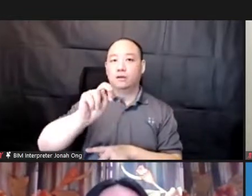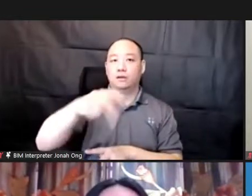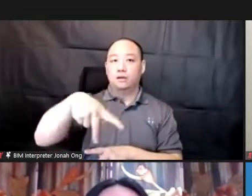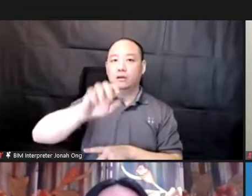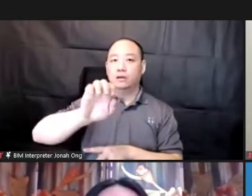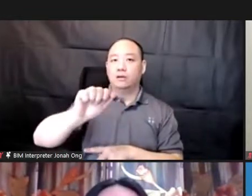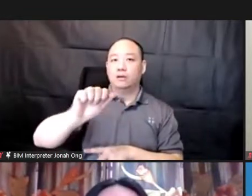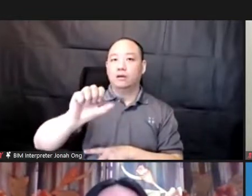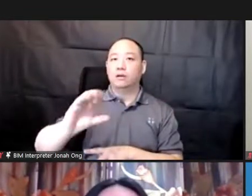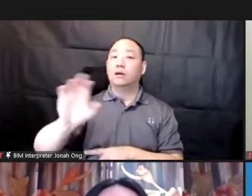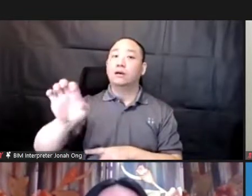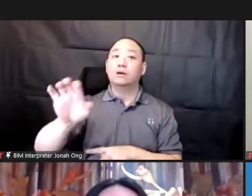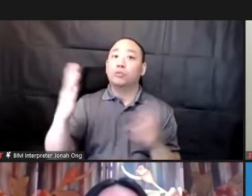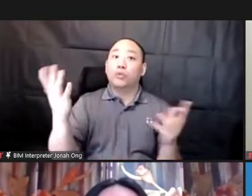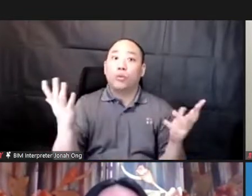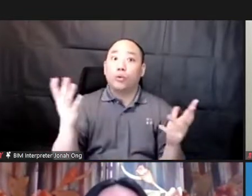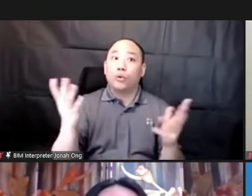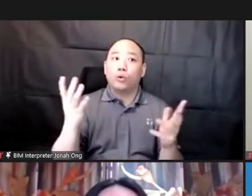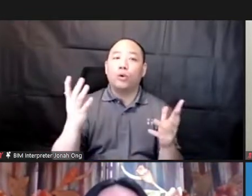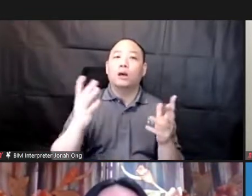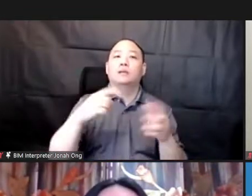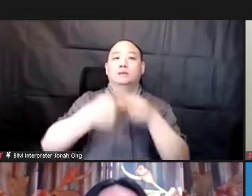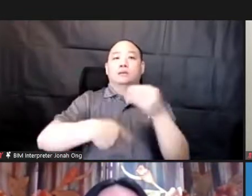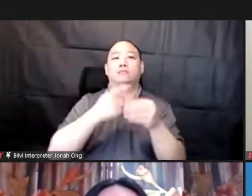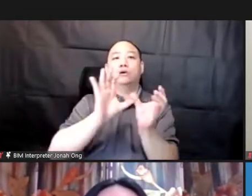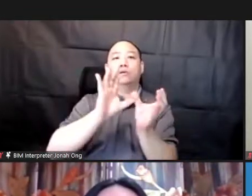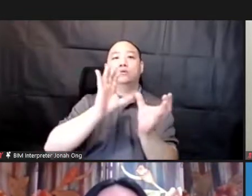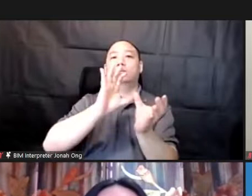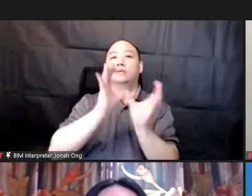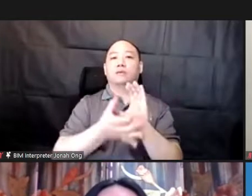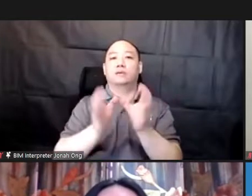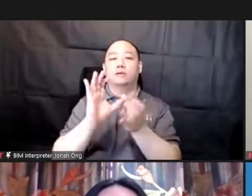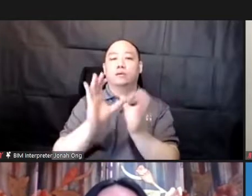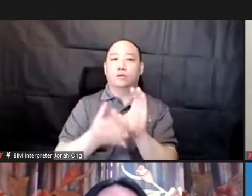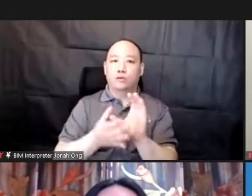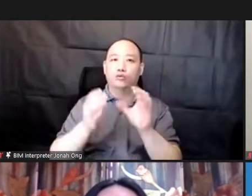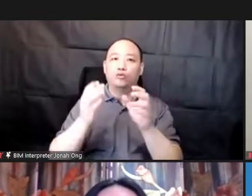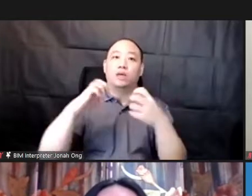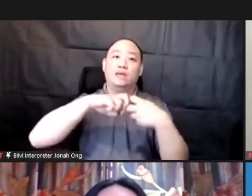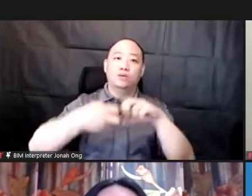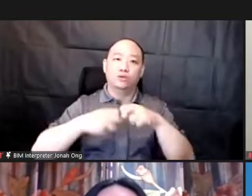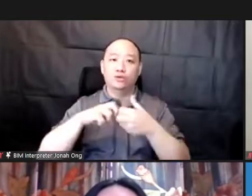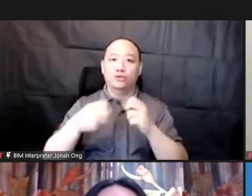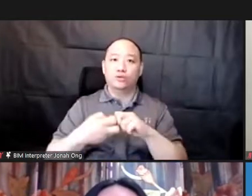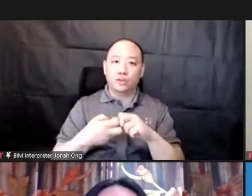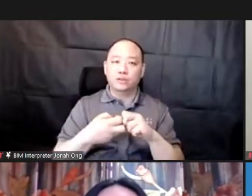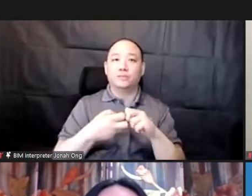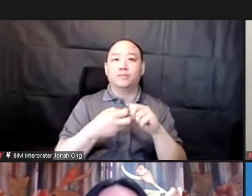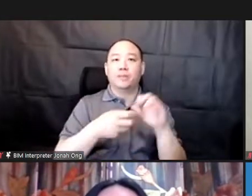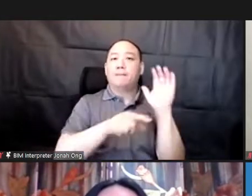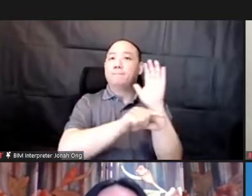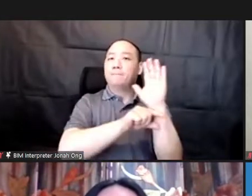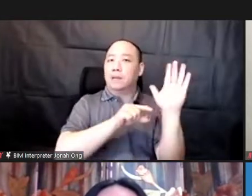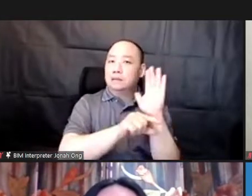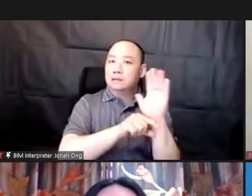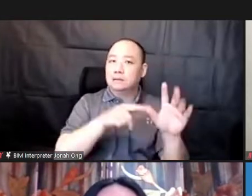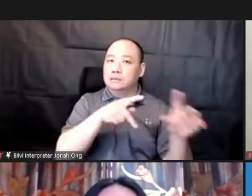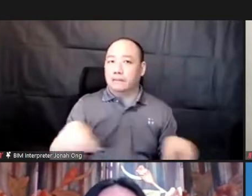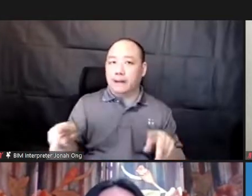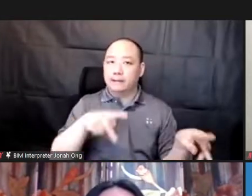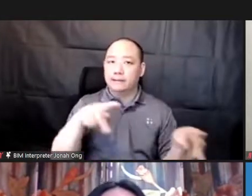environmental issues. Heng was involved in imported plastic waste investigations in Malaysia from 2018 to